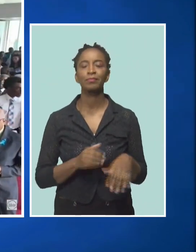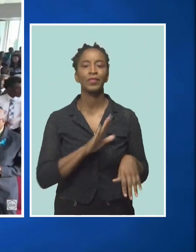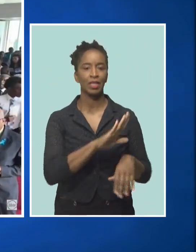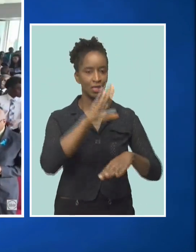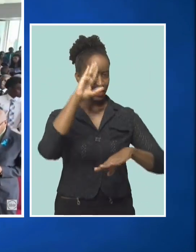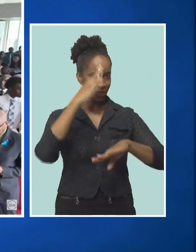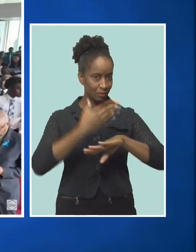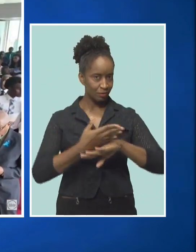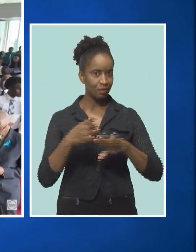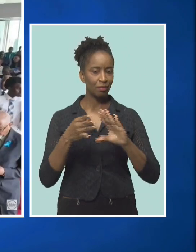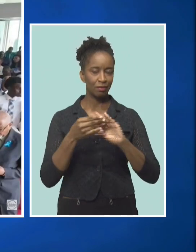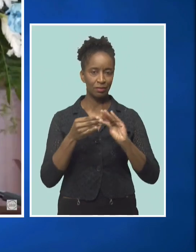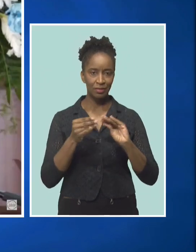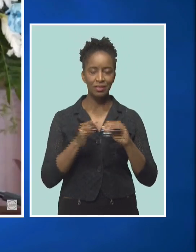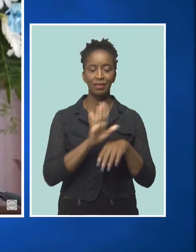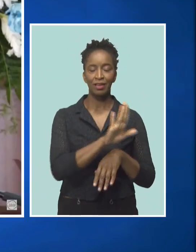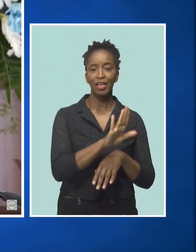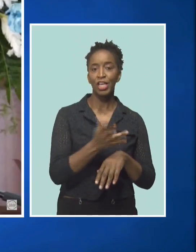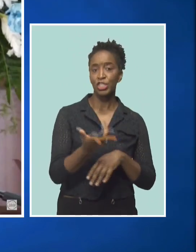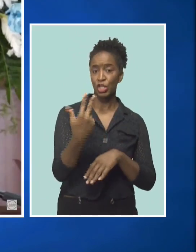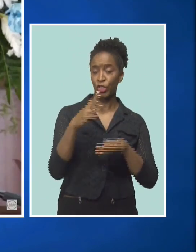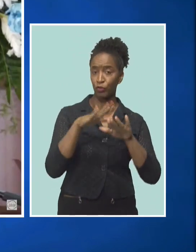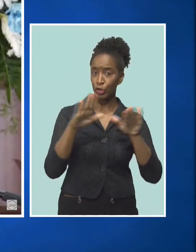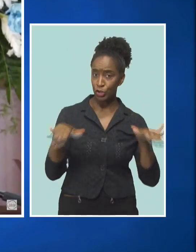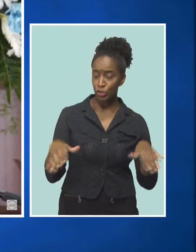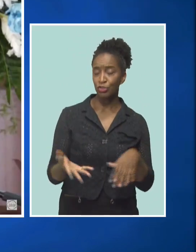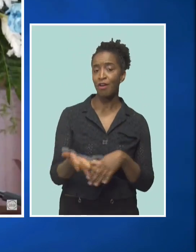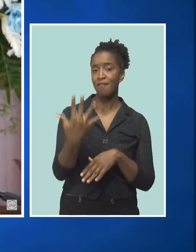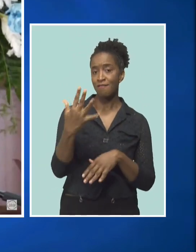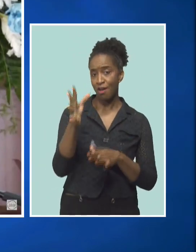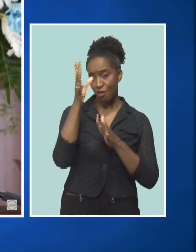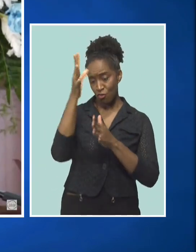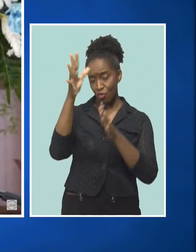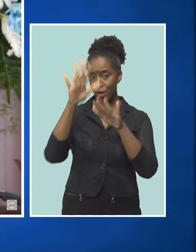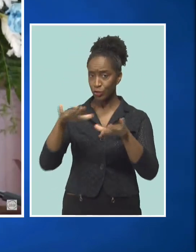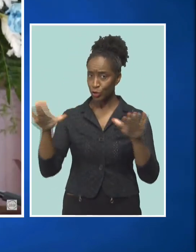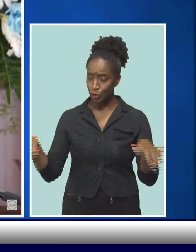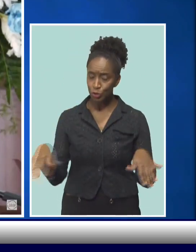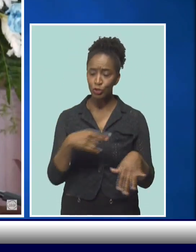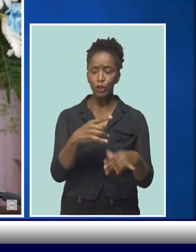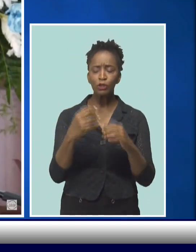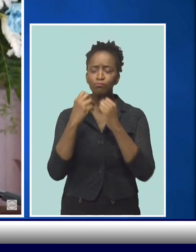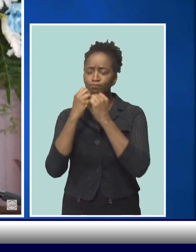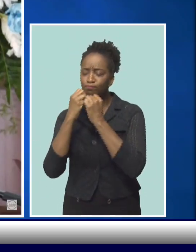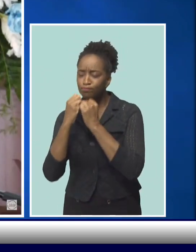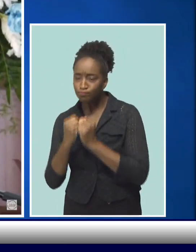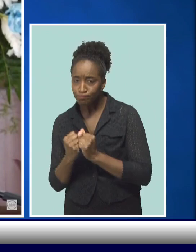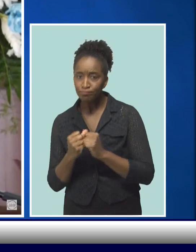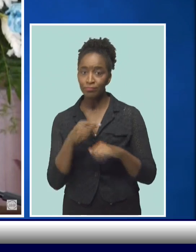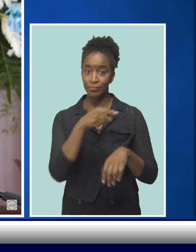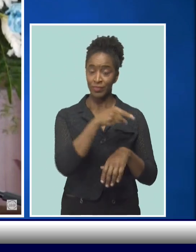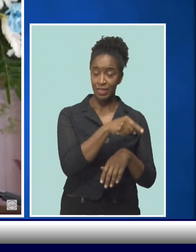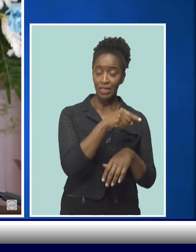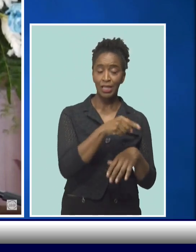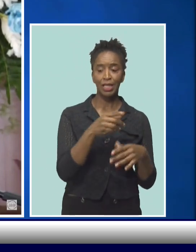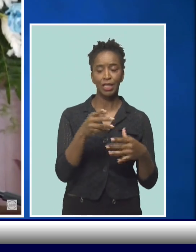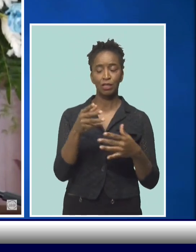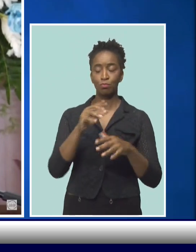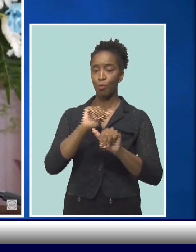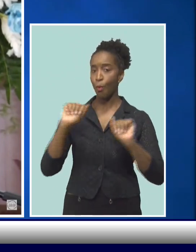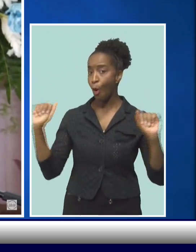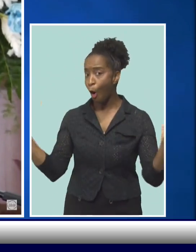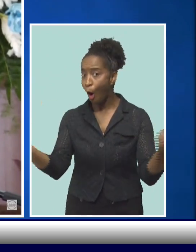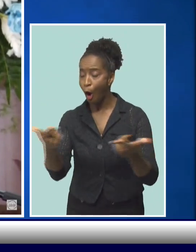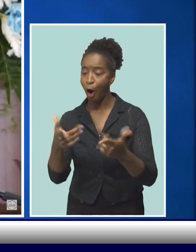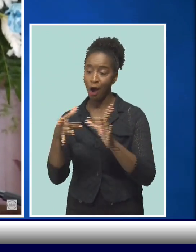and 5 grandchildren. Arnie wasn't someone who jokes around much with everyone, but when he was with his family and